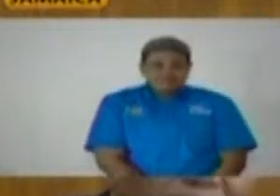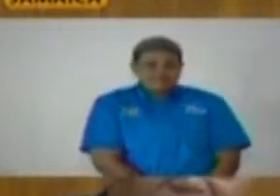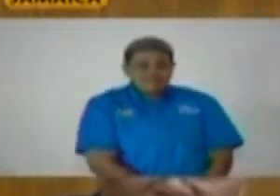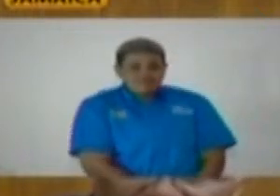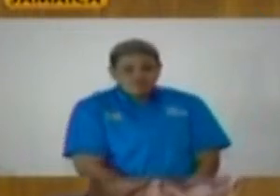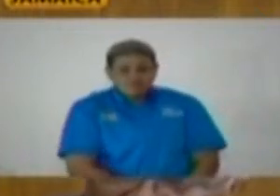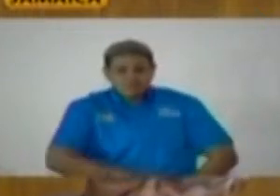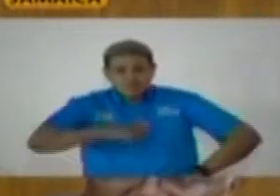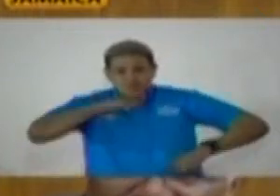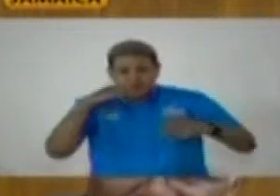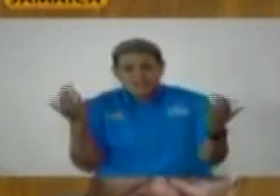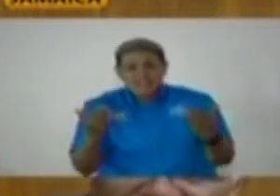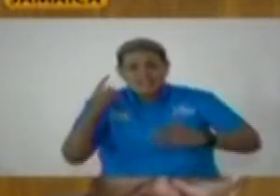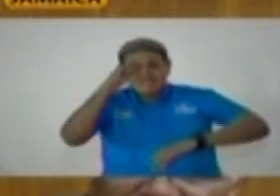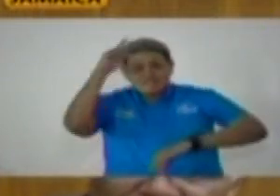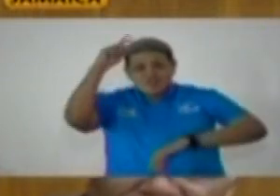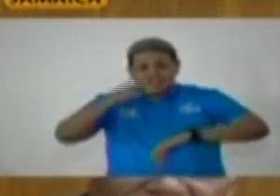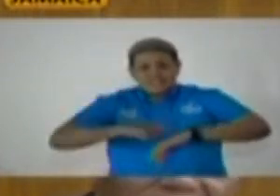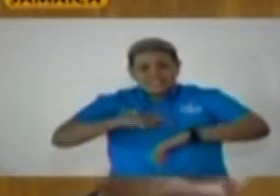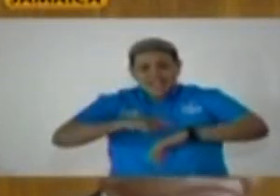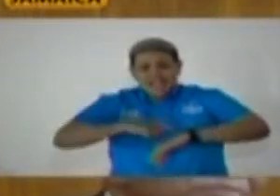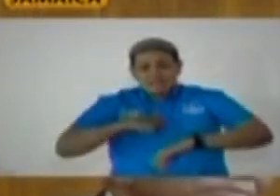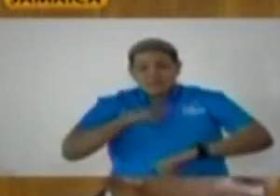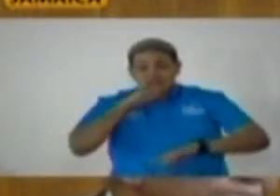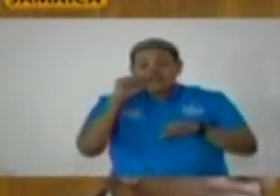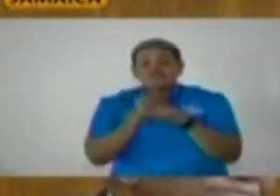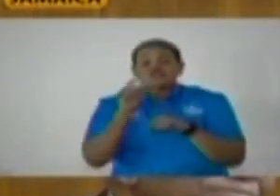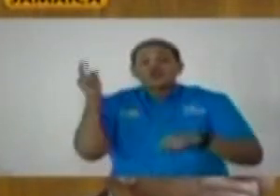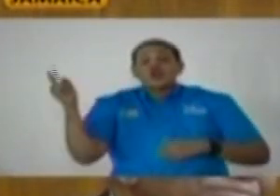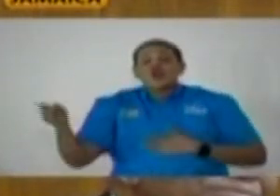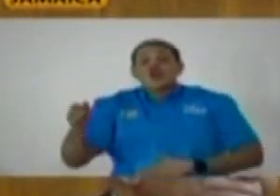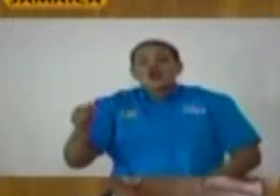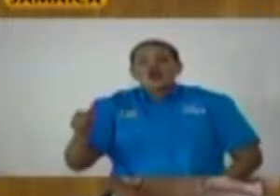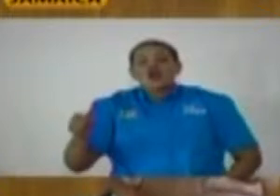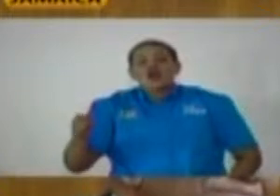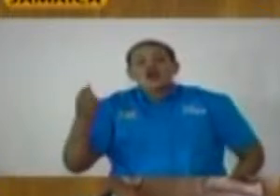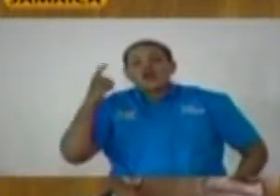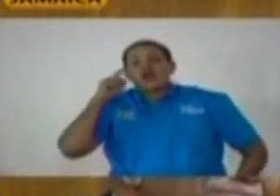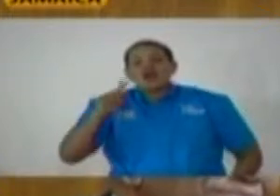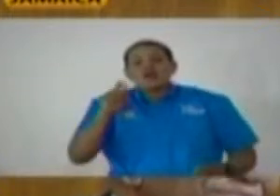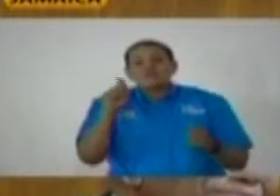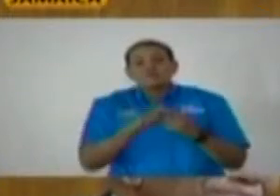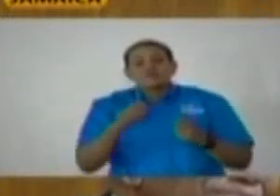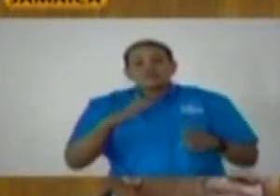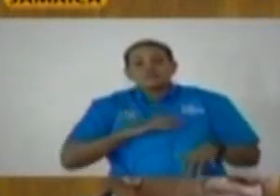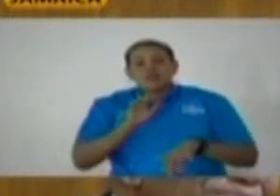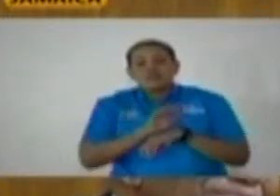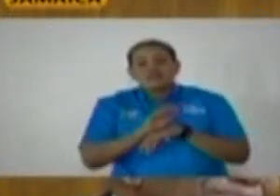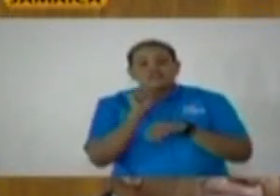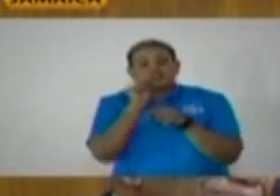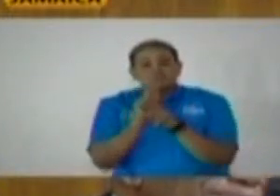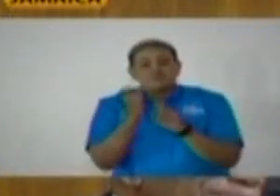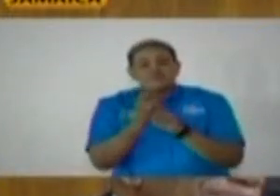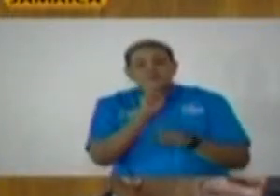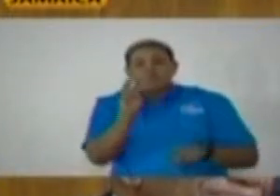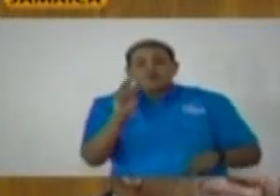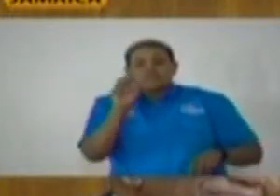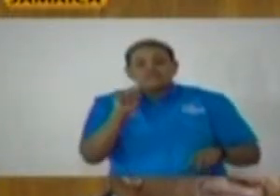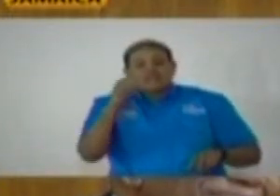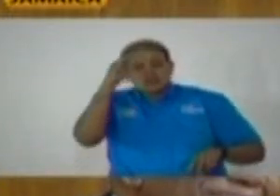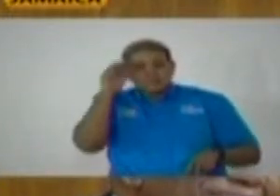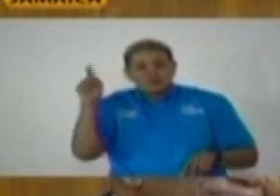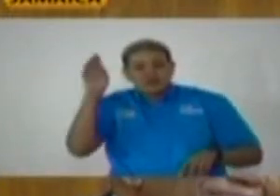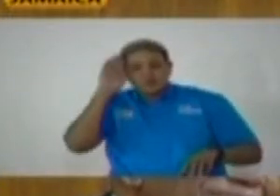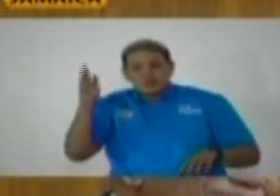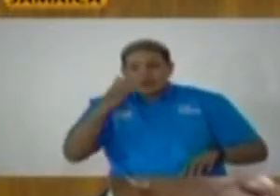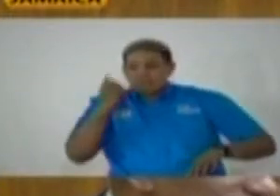She's here for the first time, and I assured her, particularly my church brother from Western St. Mary, that you would be